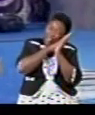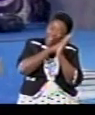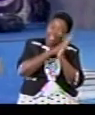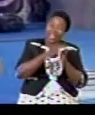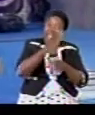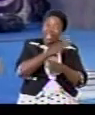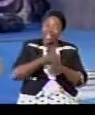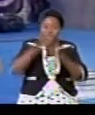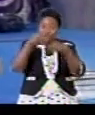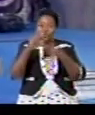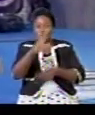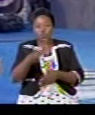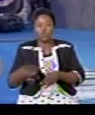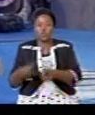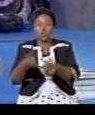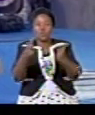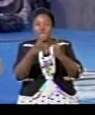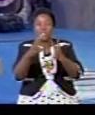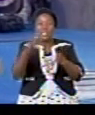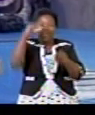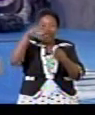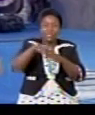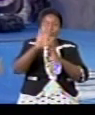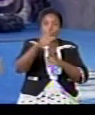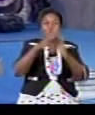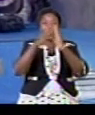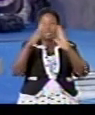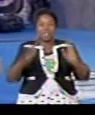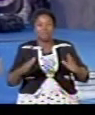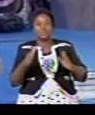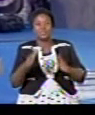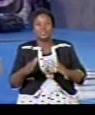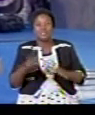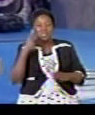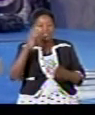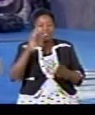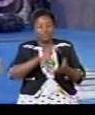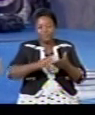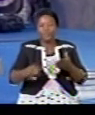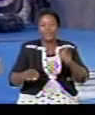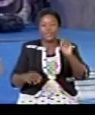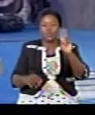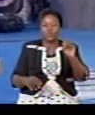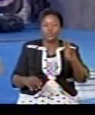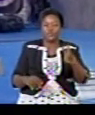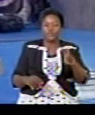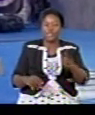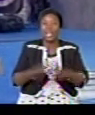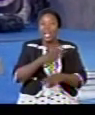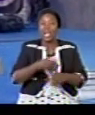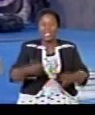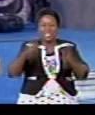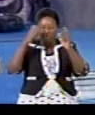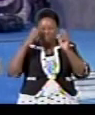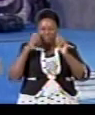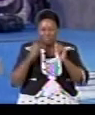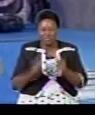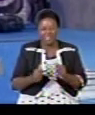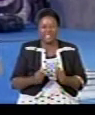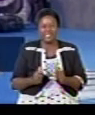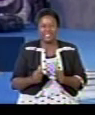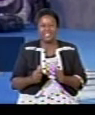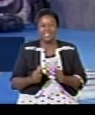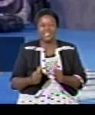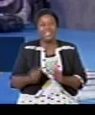and go thy way into thine house. Look at verse 12. And immediately